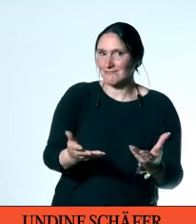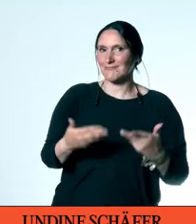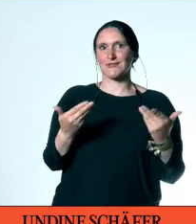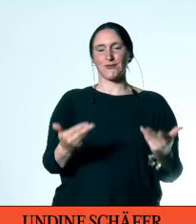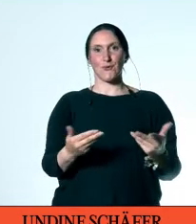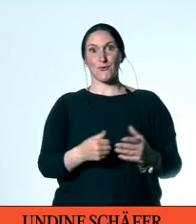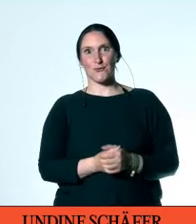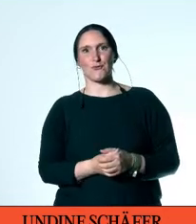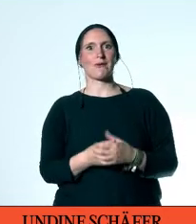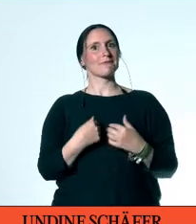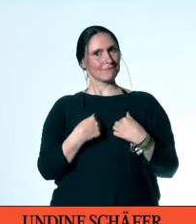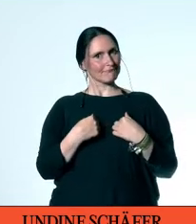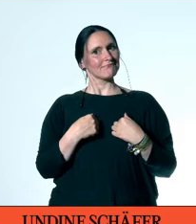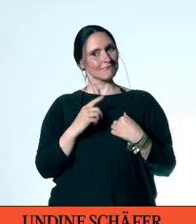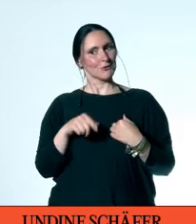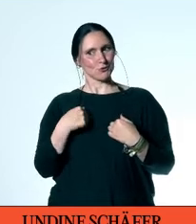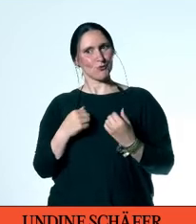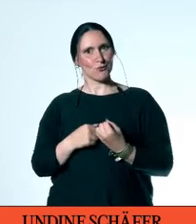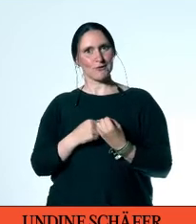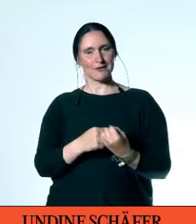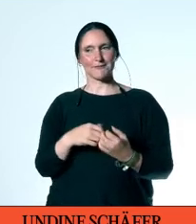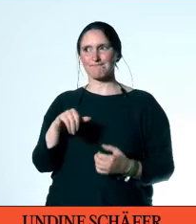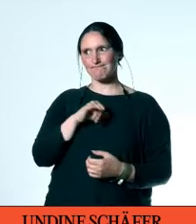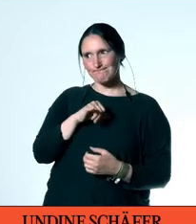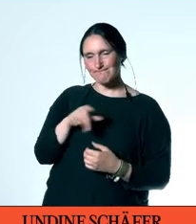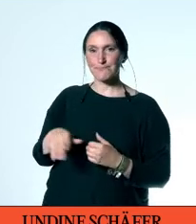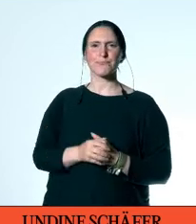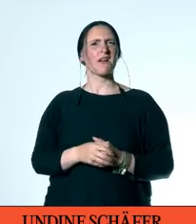Thank you. Guys from Fafswag,